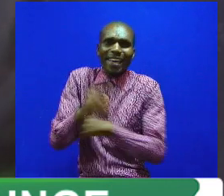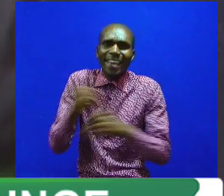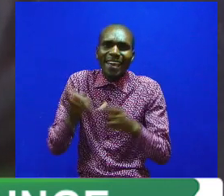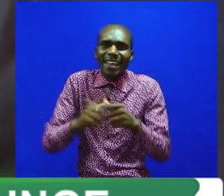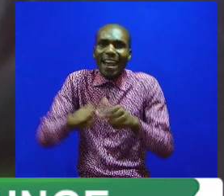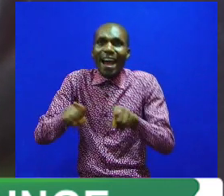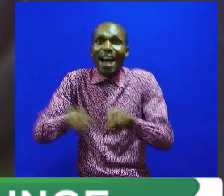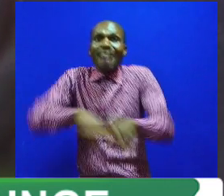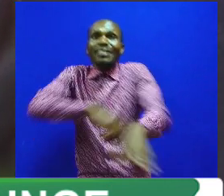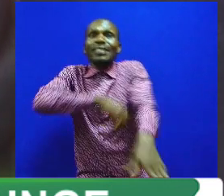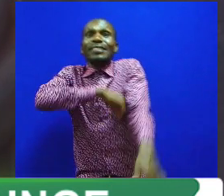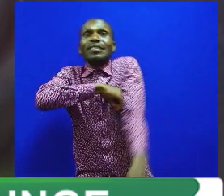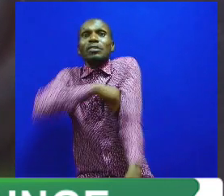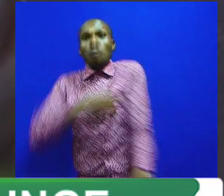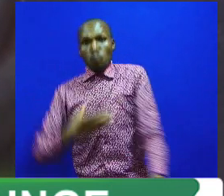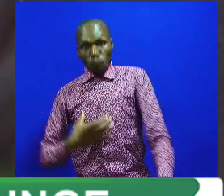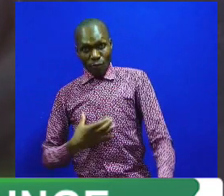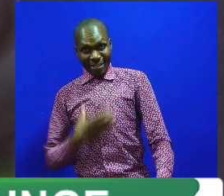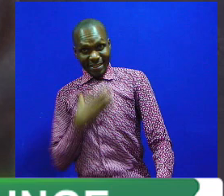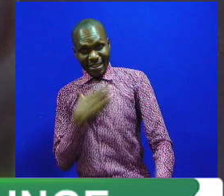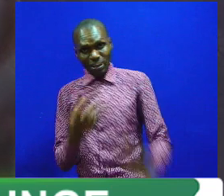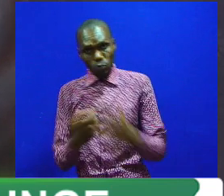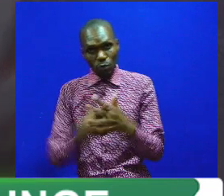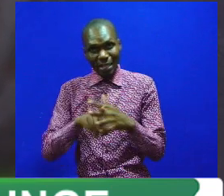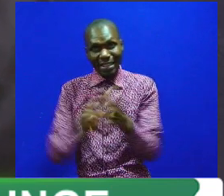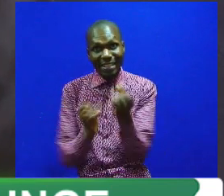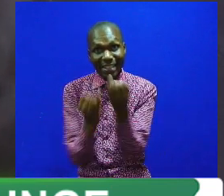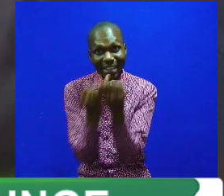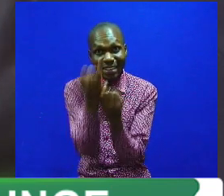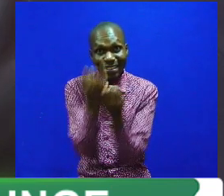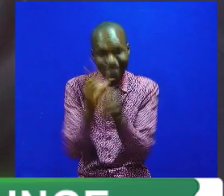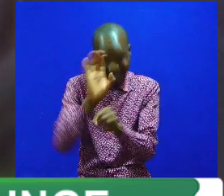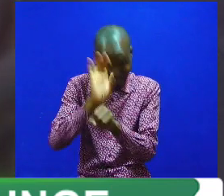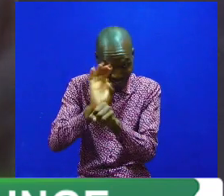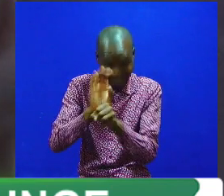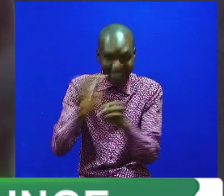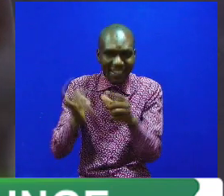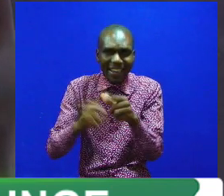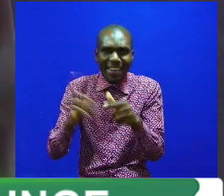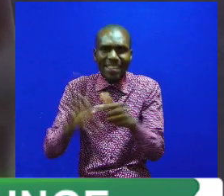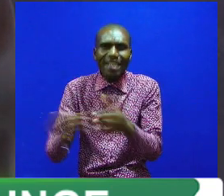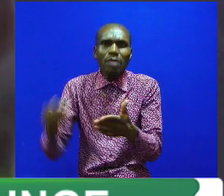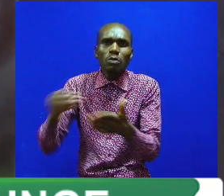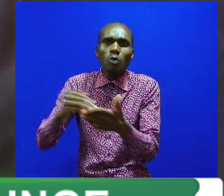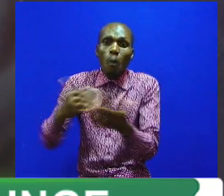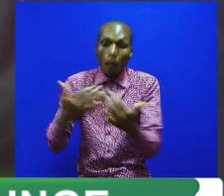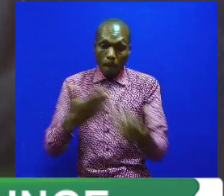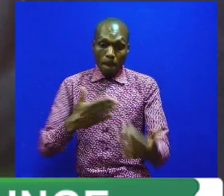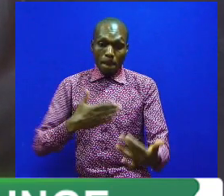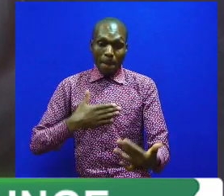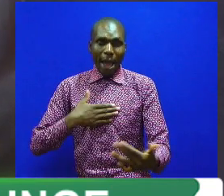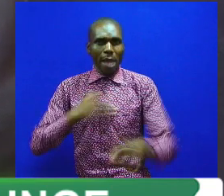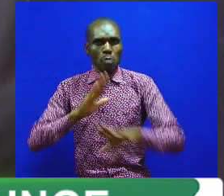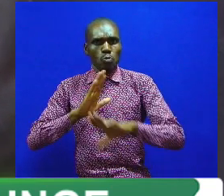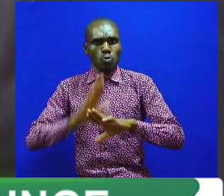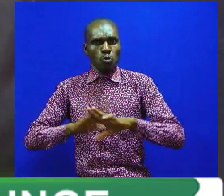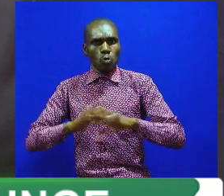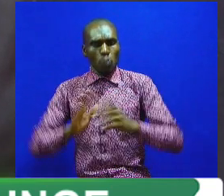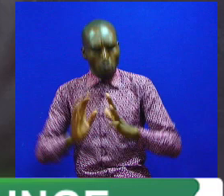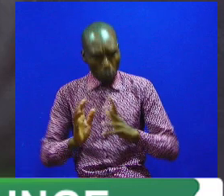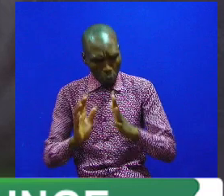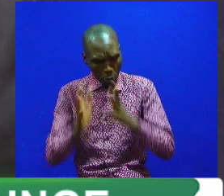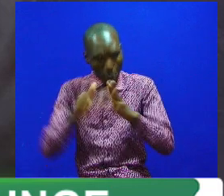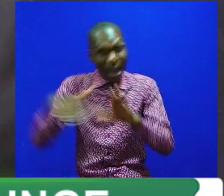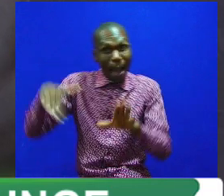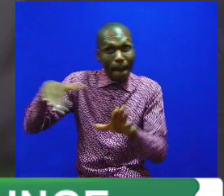chief guest at the launch of the Seventh-day Adventist Parliamentary Caucus. I extend my heartfelt gratitude to the members